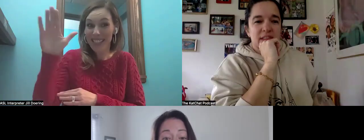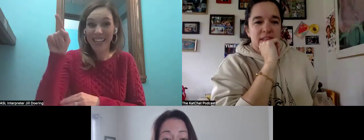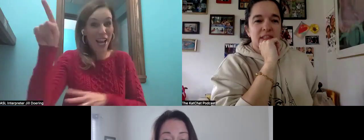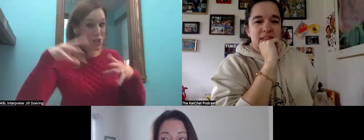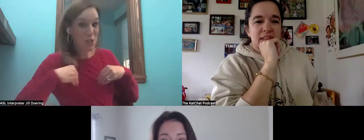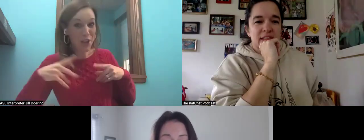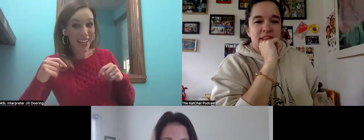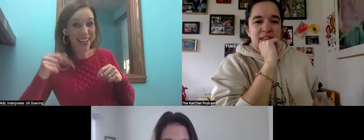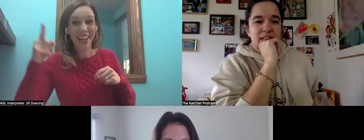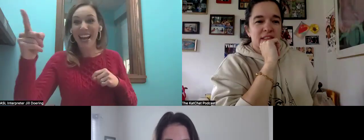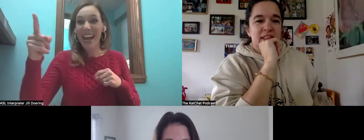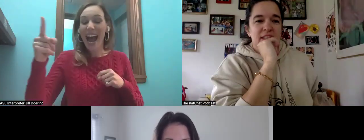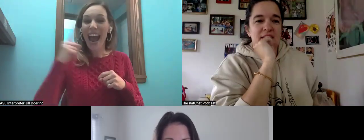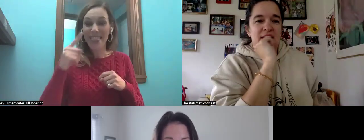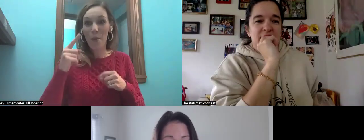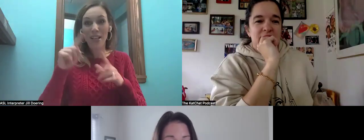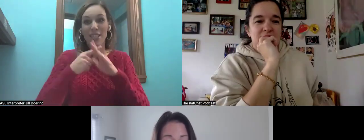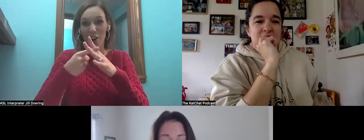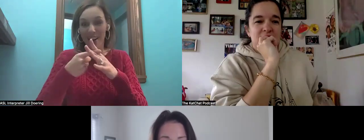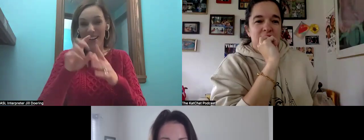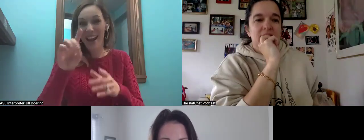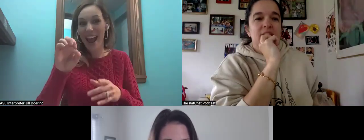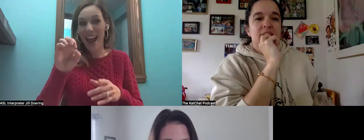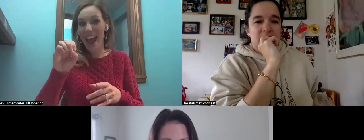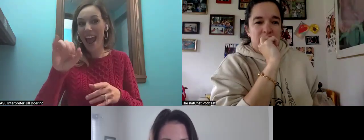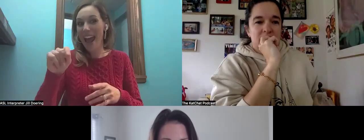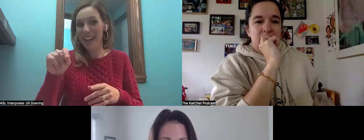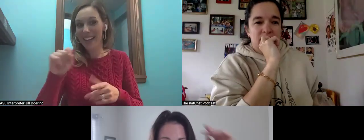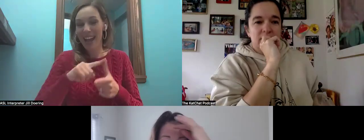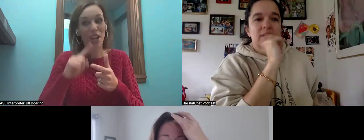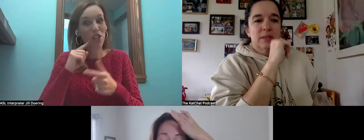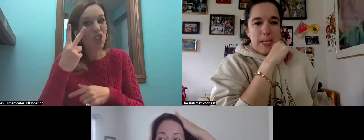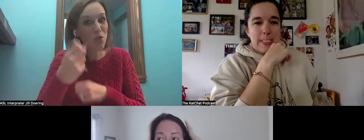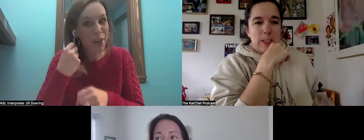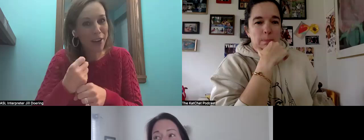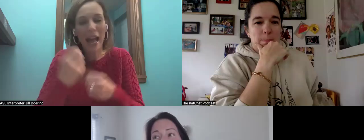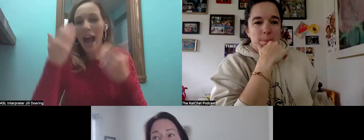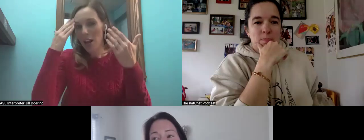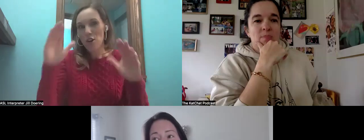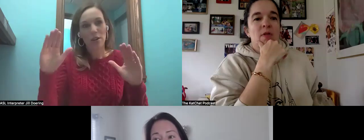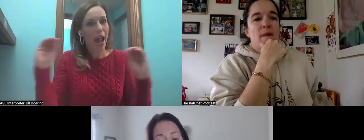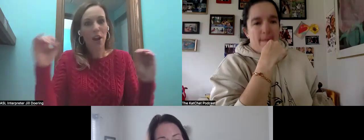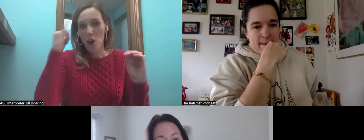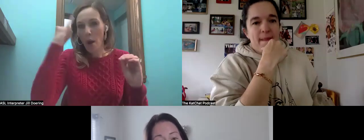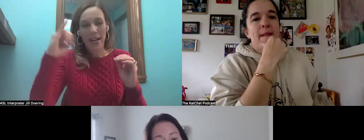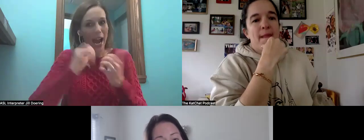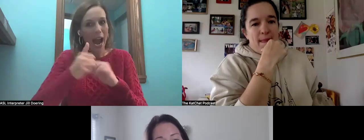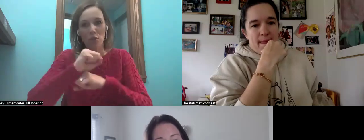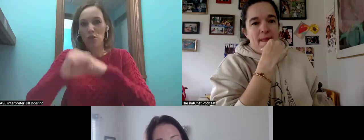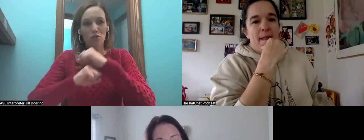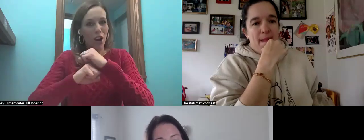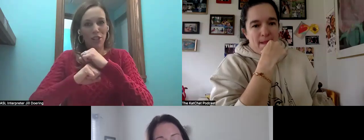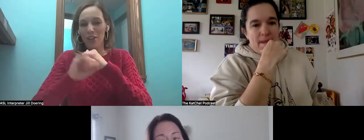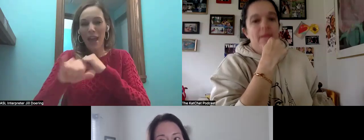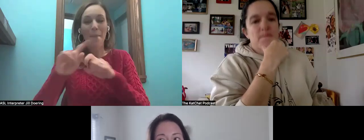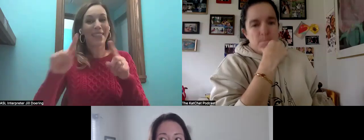took almost 2 years to edit that book because I had no idea how to structure a story. And then it became the Christmas